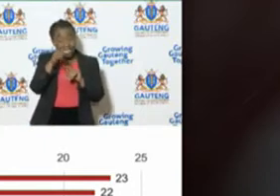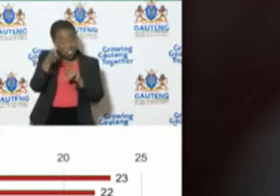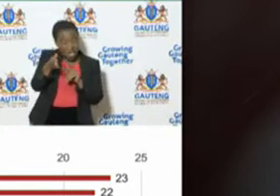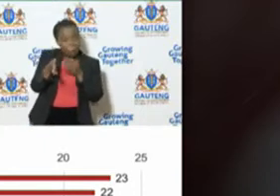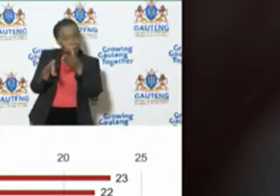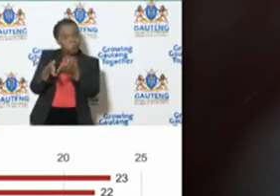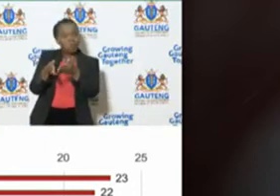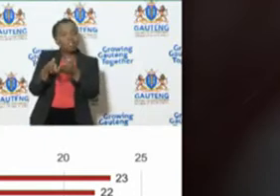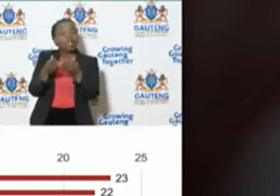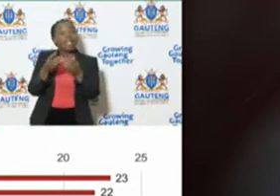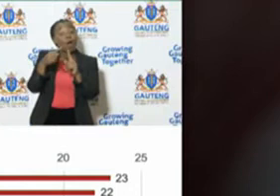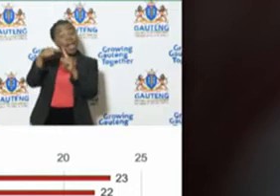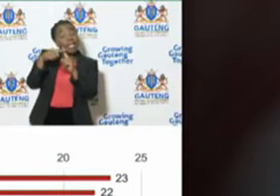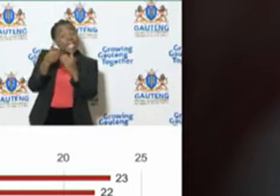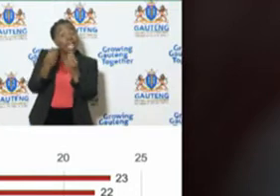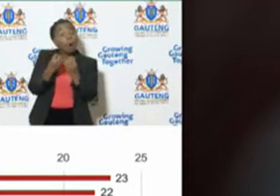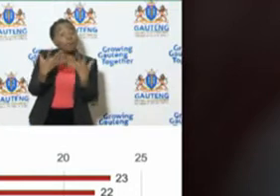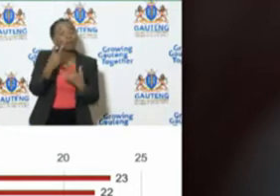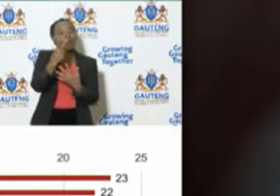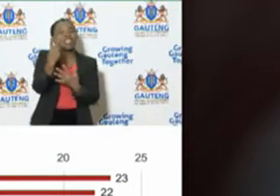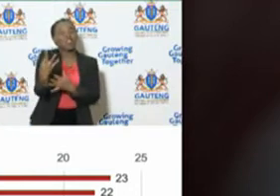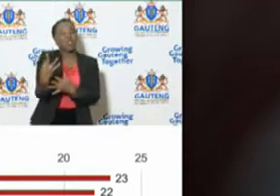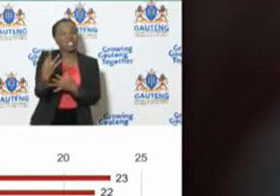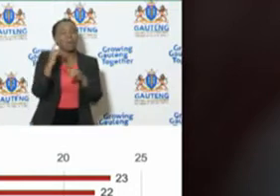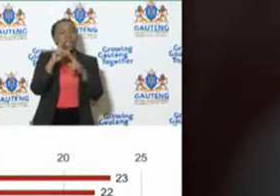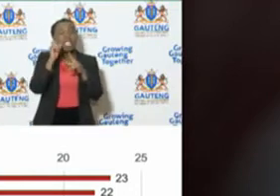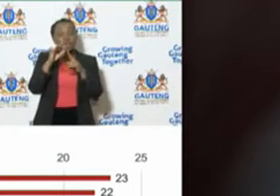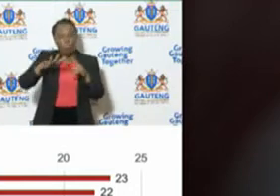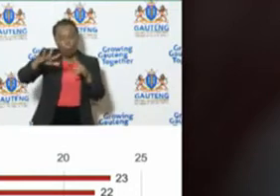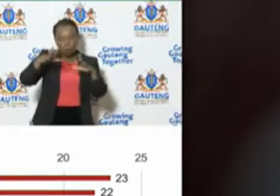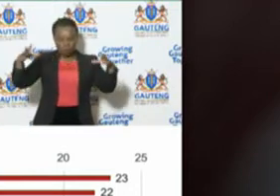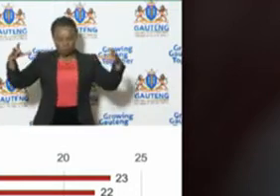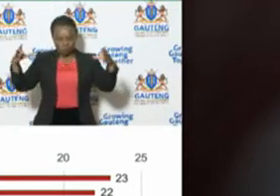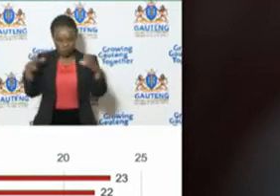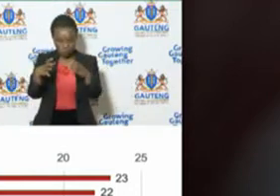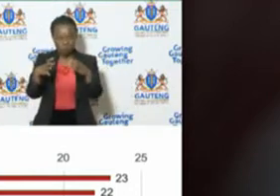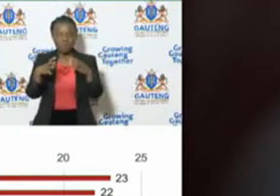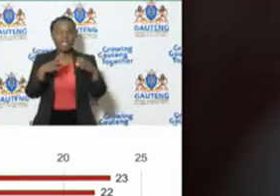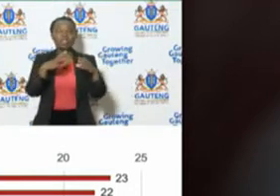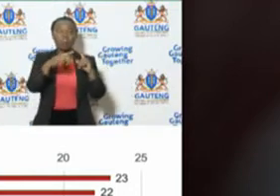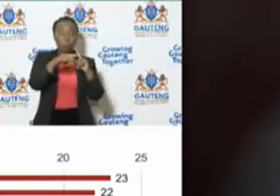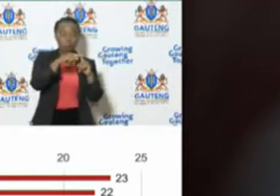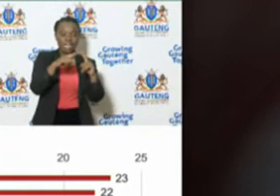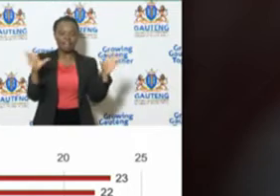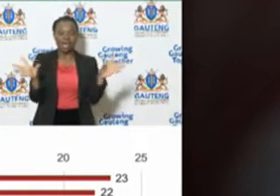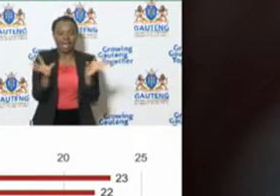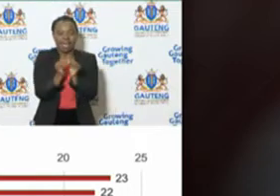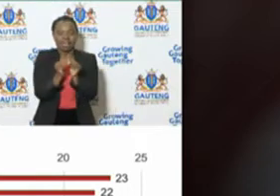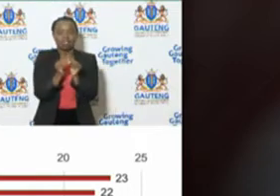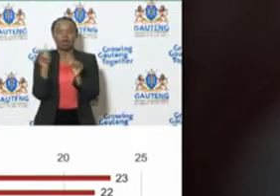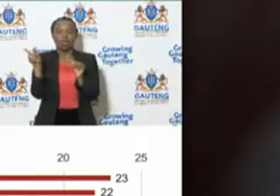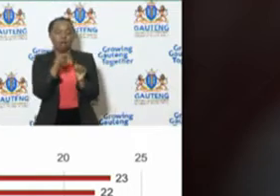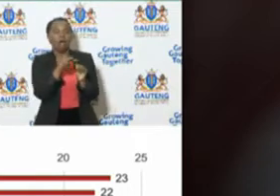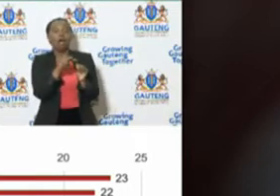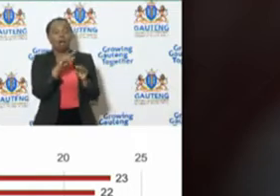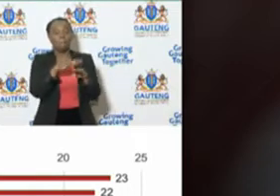got 23 cases. But if you take the whole area as a sub-district and add those cases, they will appear more. So